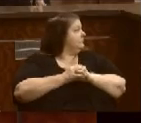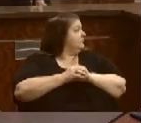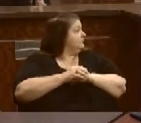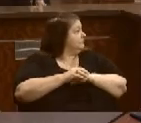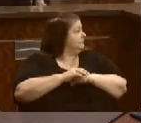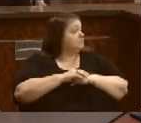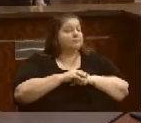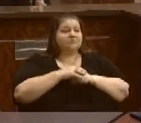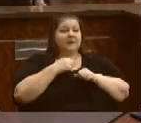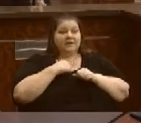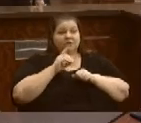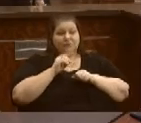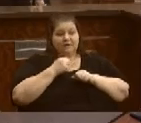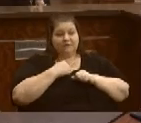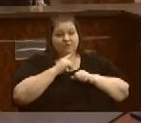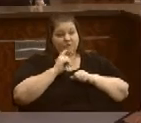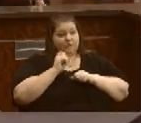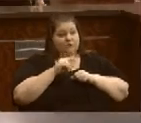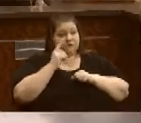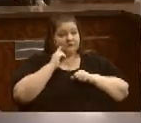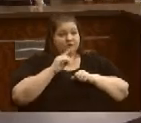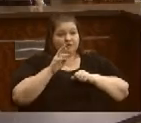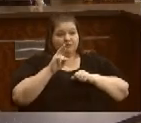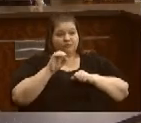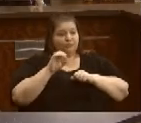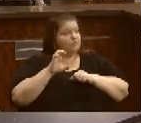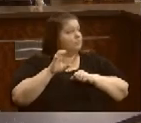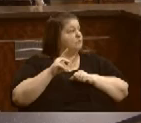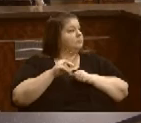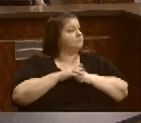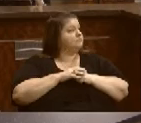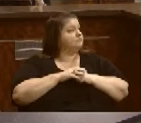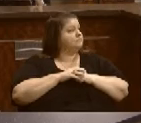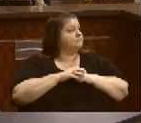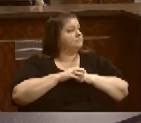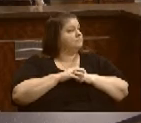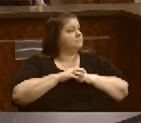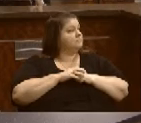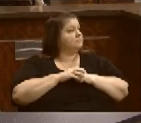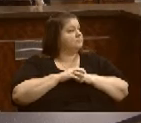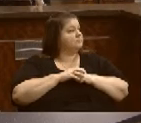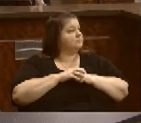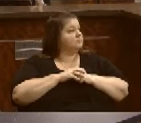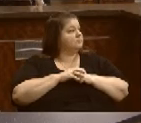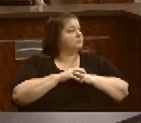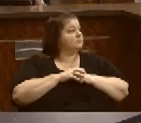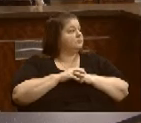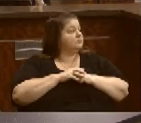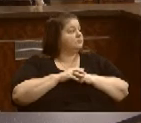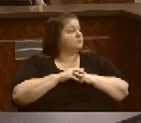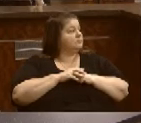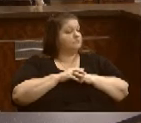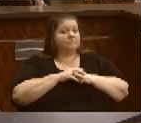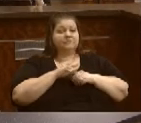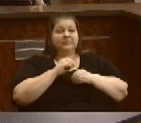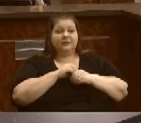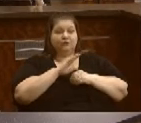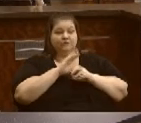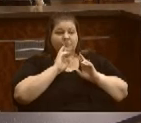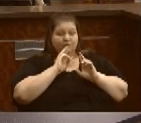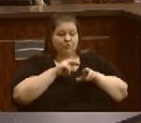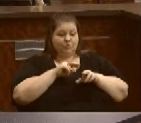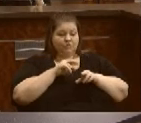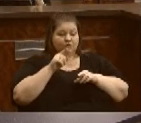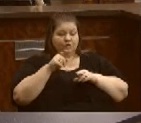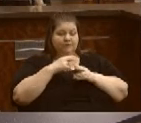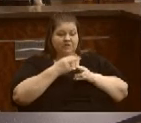have a question for Mr. Brock. Mr. Brock, if you would, in your report,